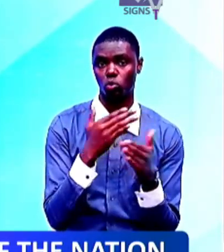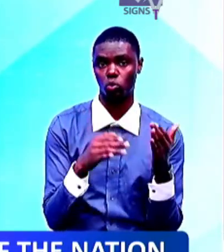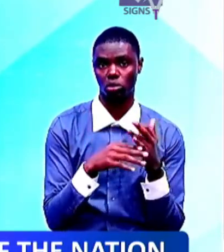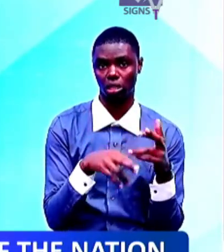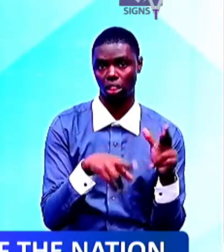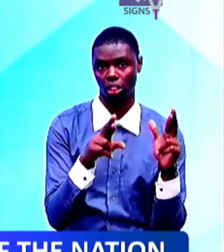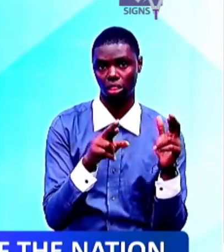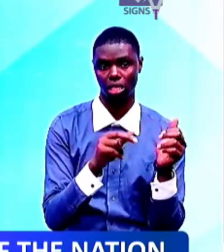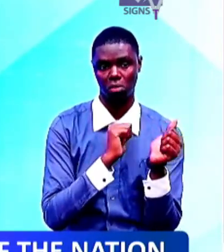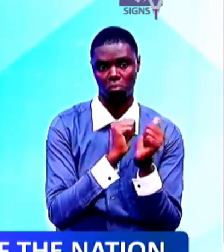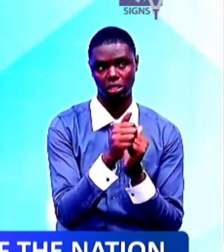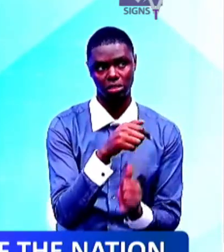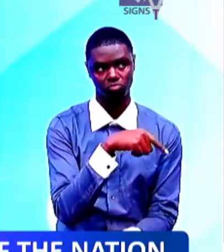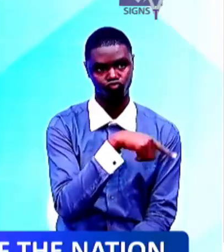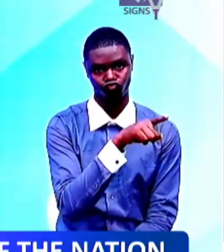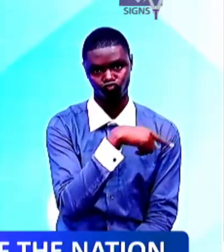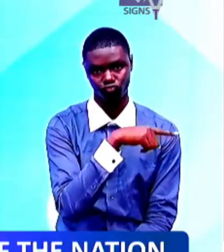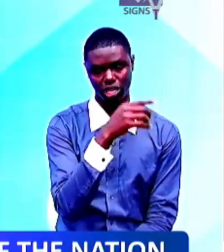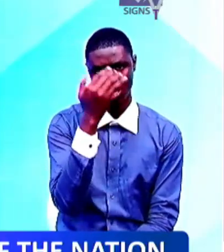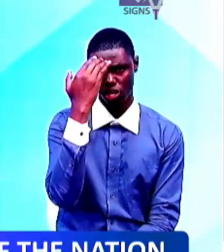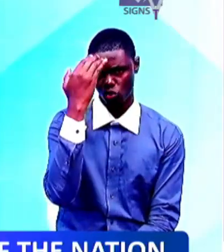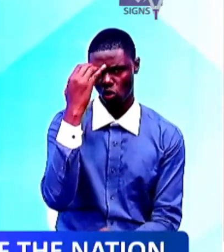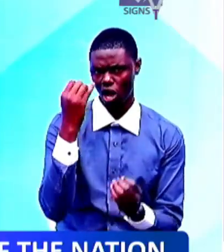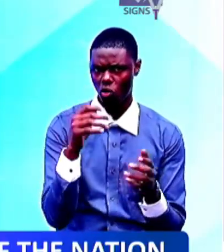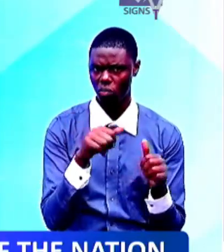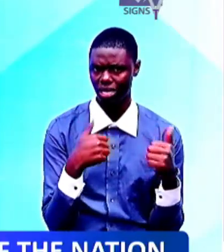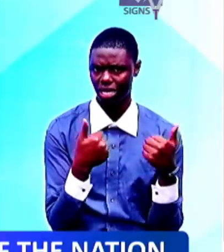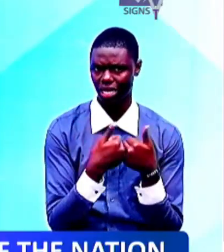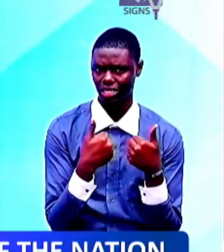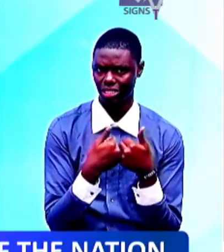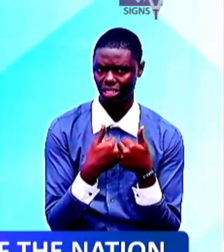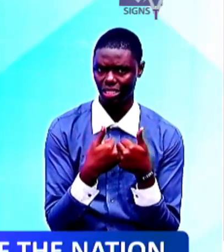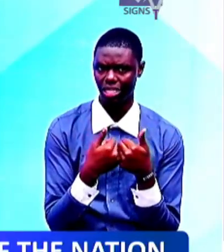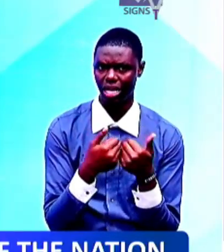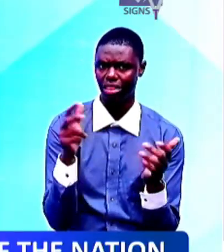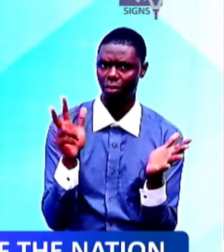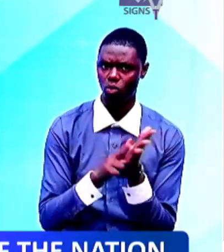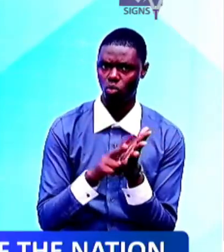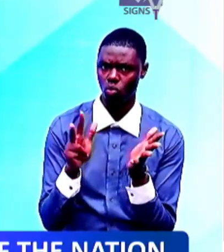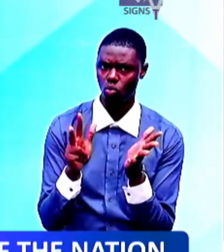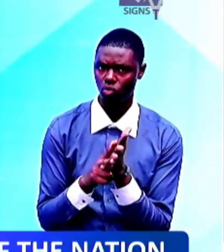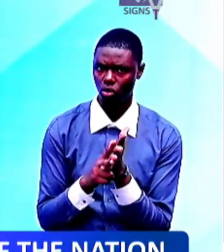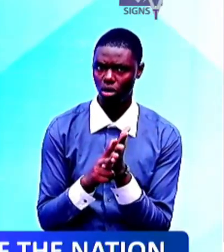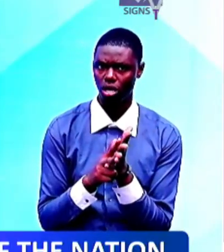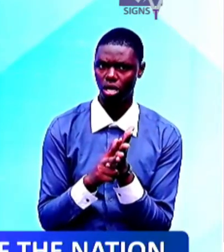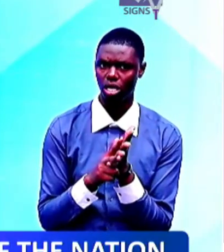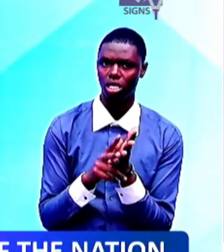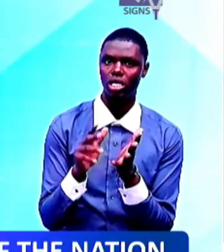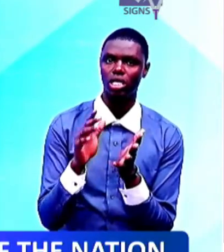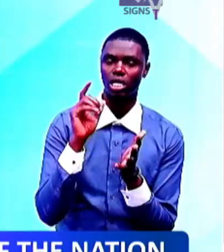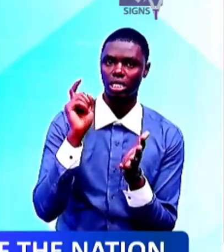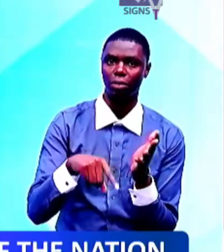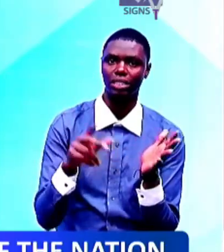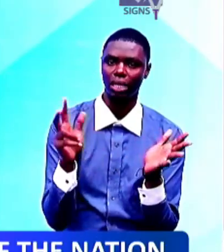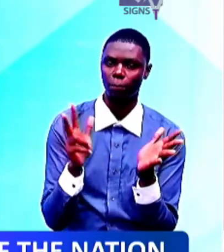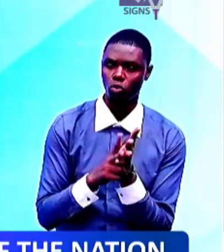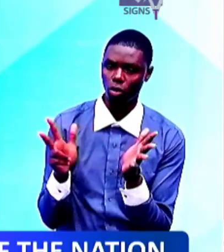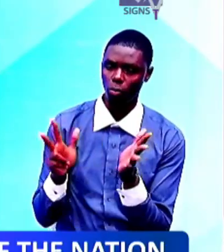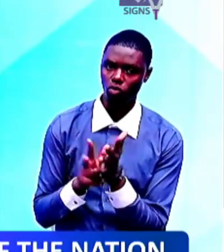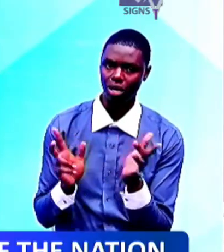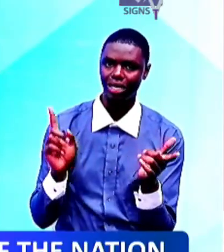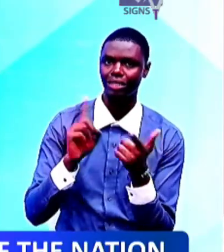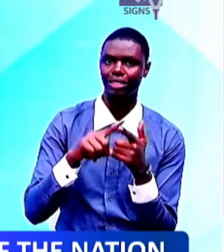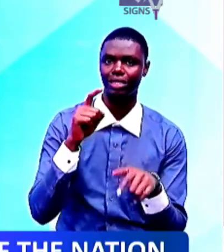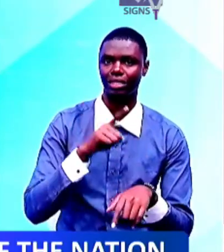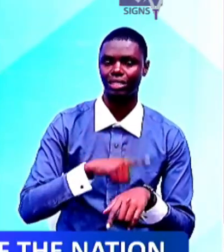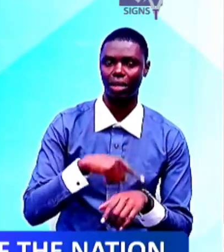next to this place. Do you know how many agencies that the approval it will have to go through until the time